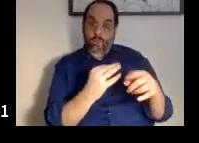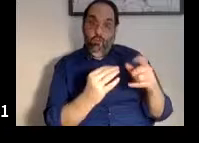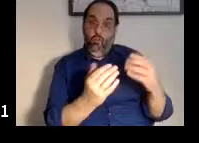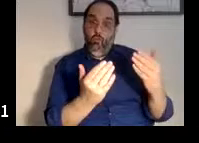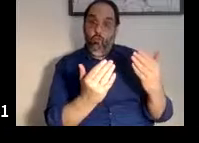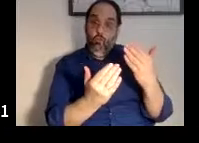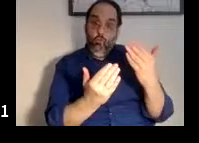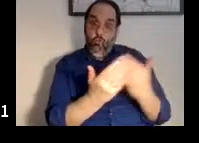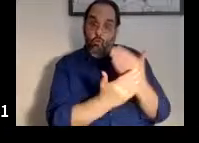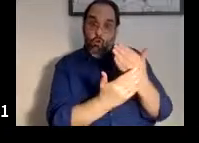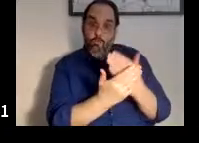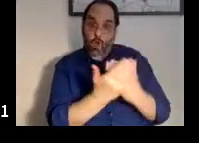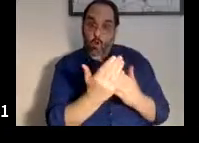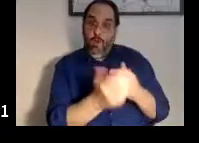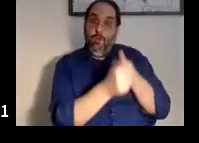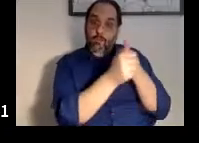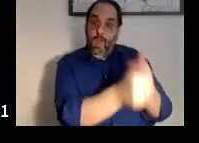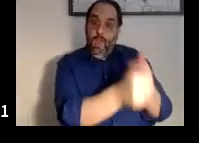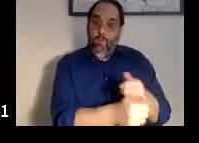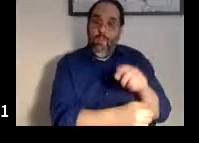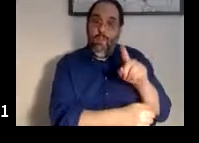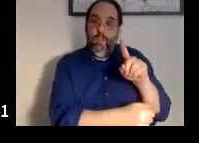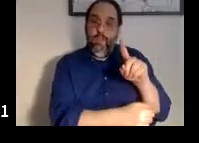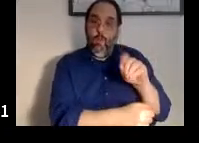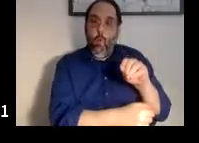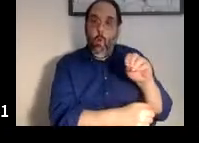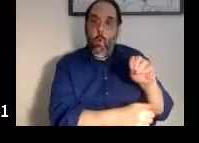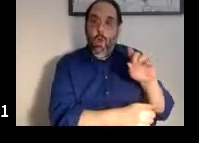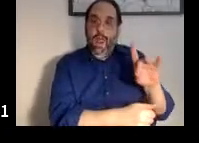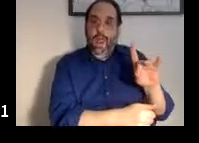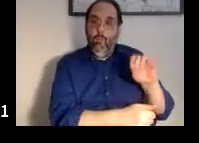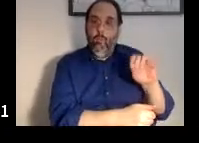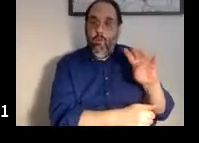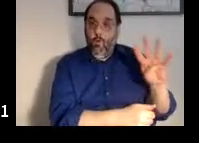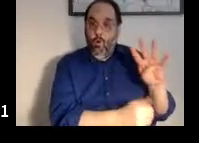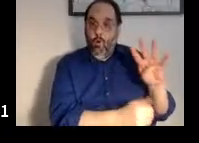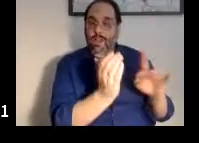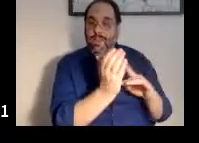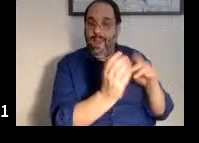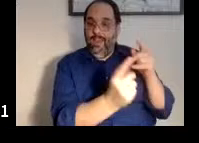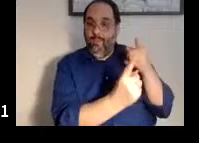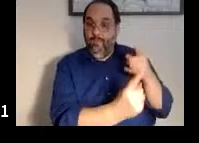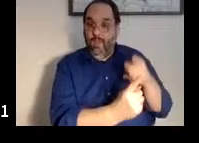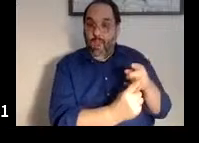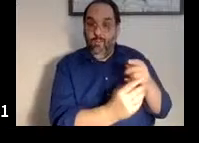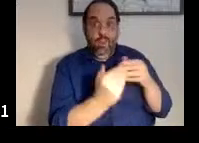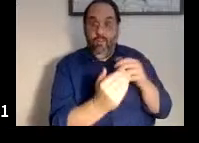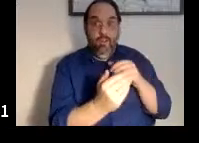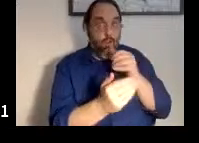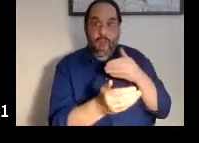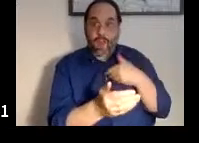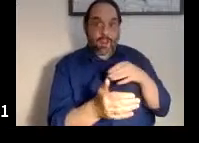with the technical specifications in 1008.4, even if there's not an accessible route to it?